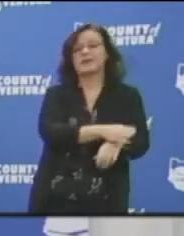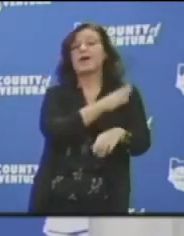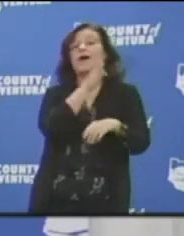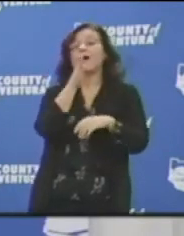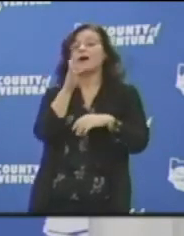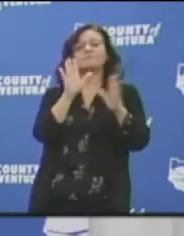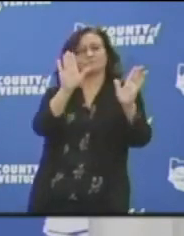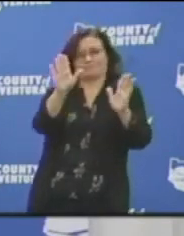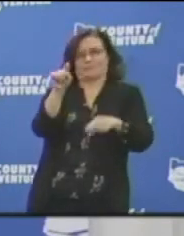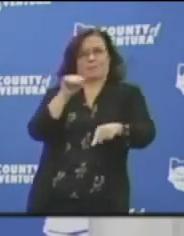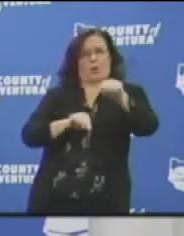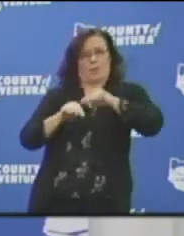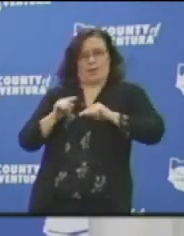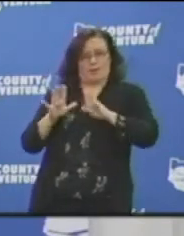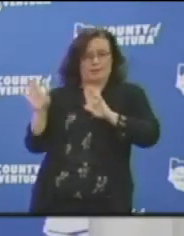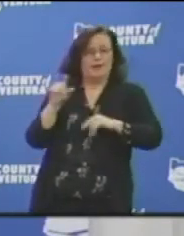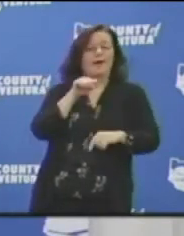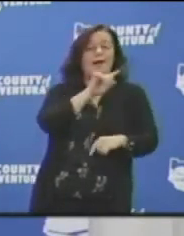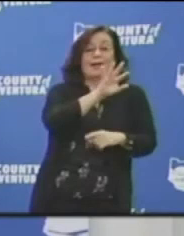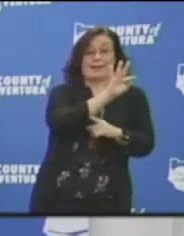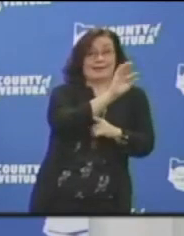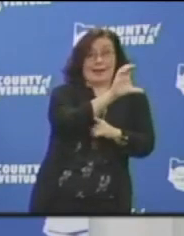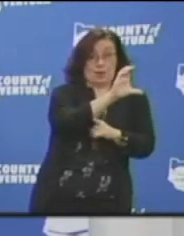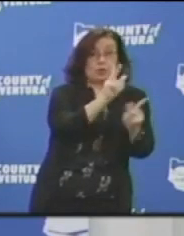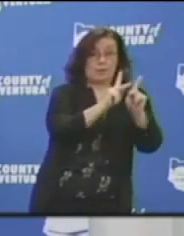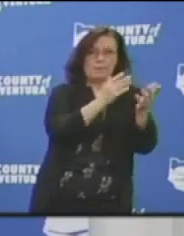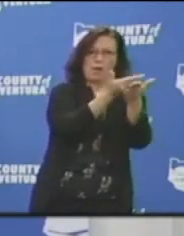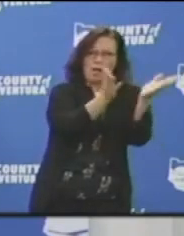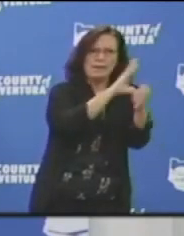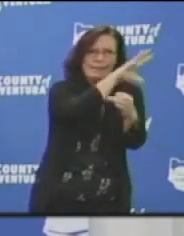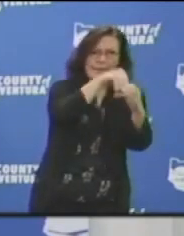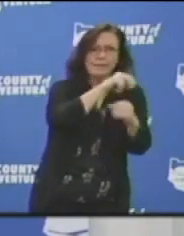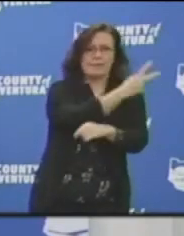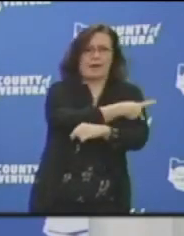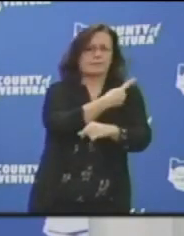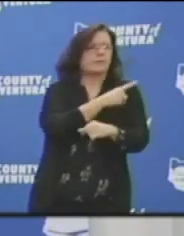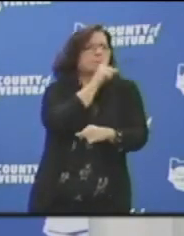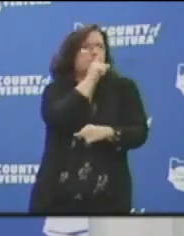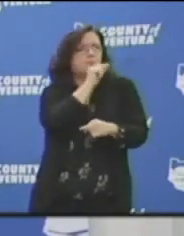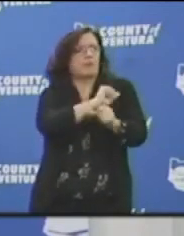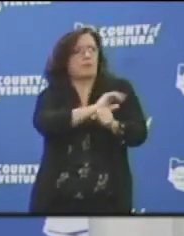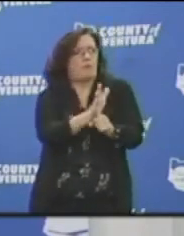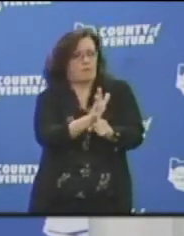beds, 70 of the 170. So,